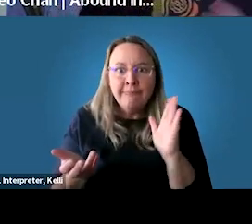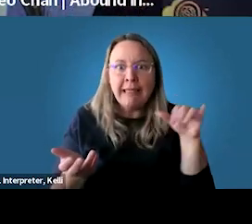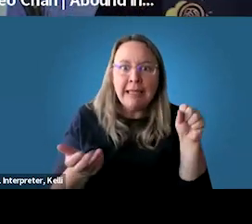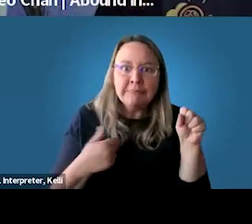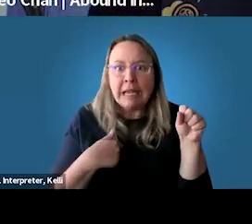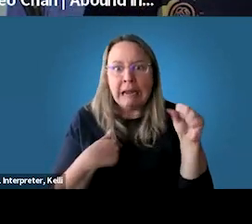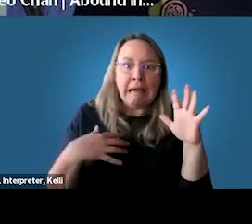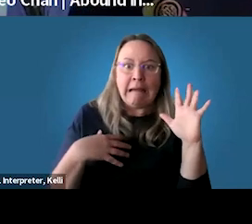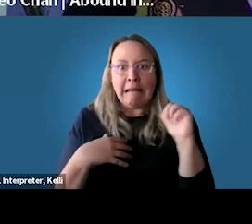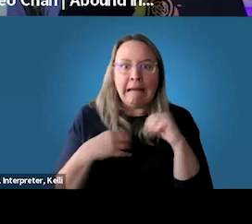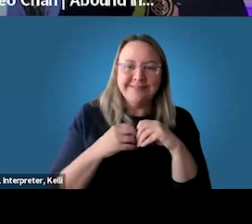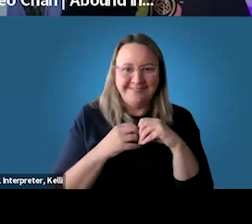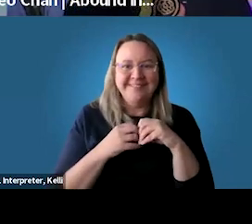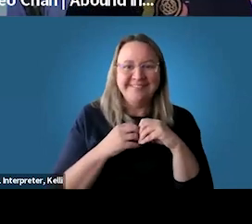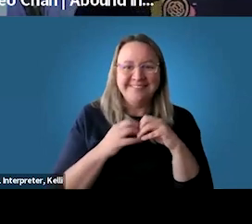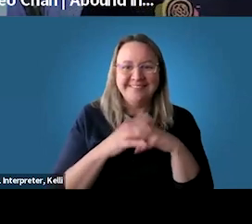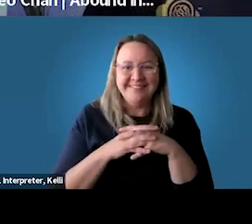Me.